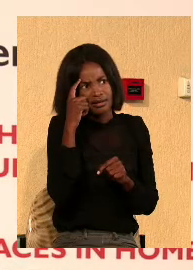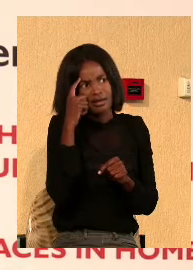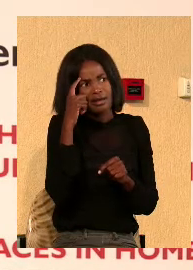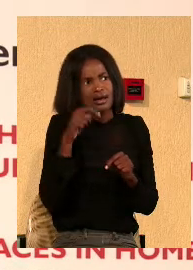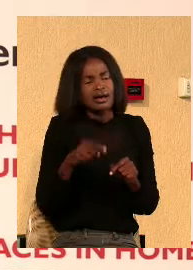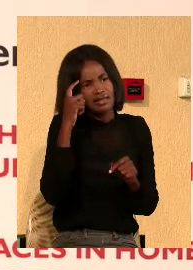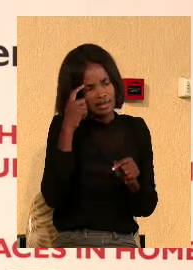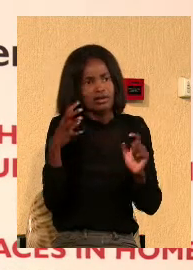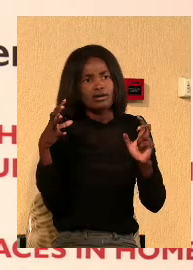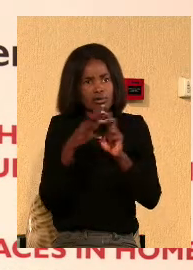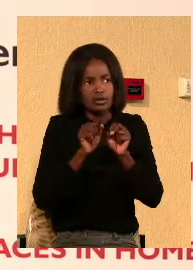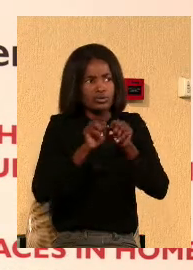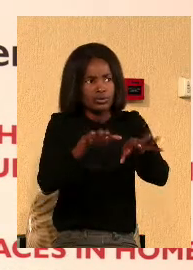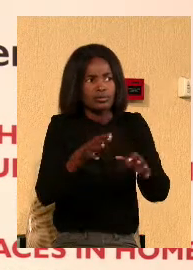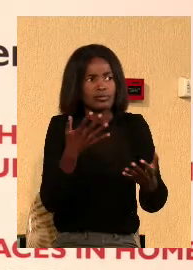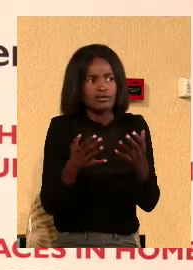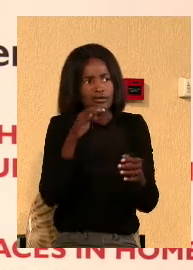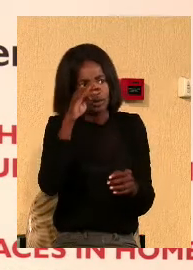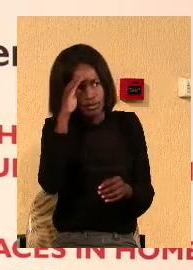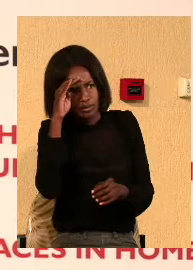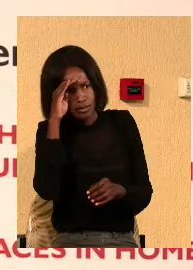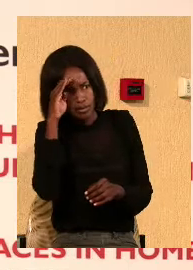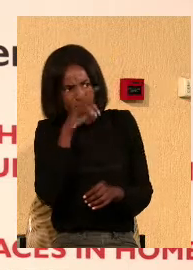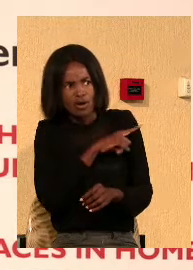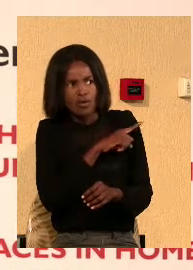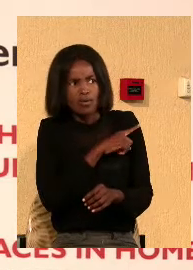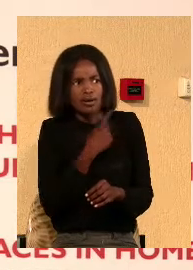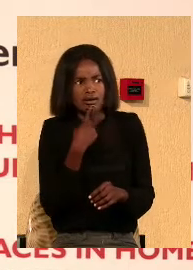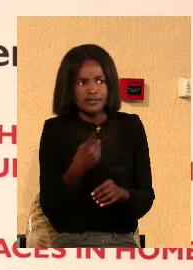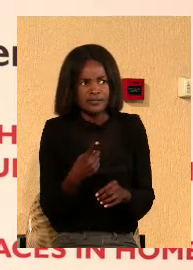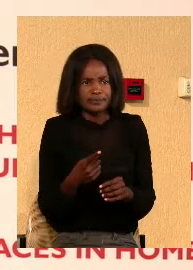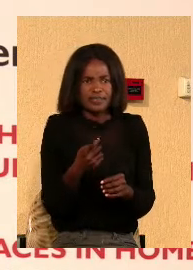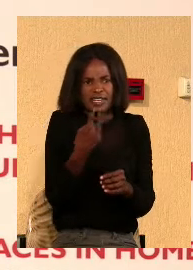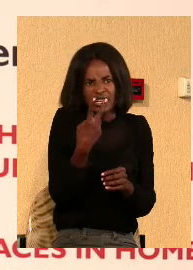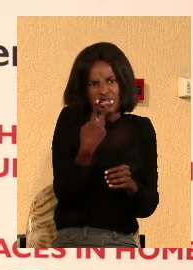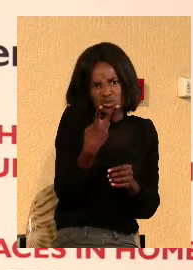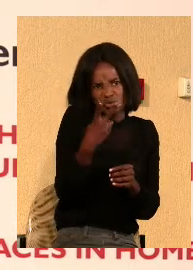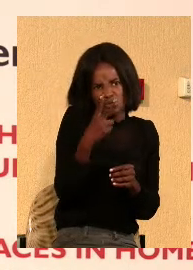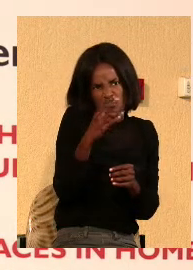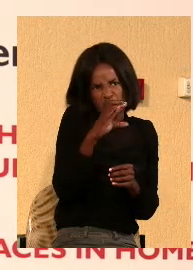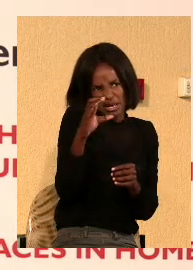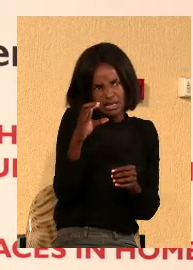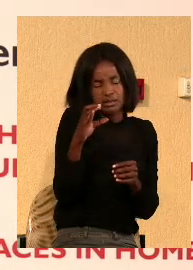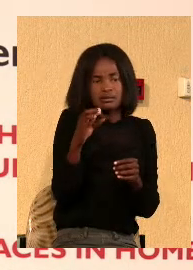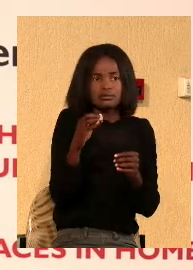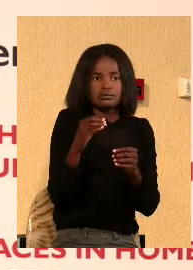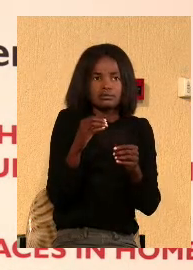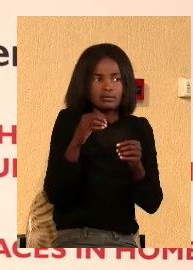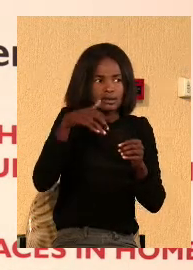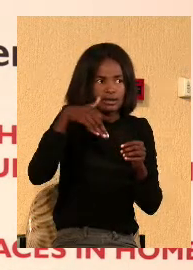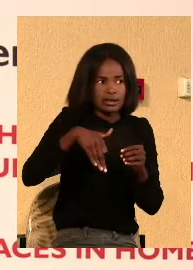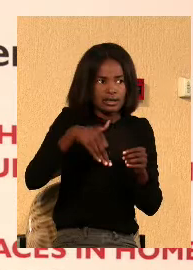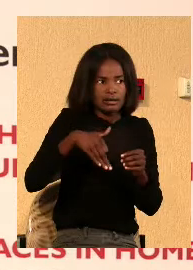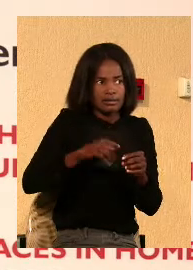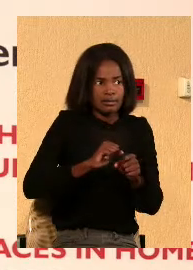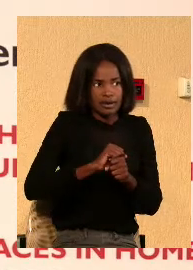transmission. It's a matter of finding it. Why I'm saying that is because we are almost 2 months plus into the pandemic. Hardly